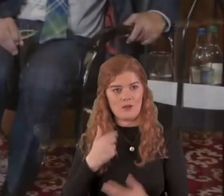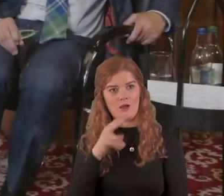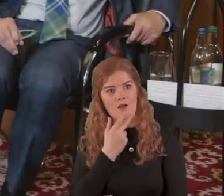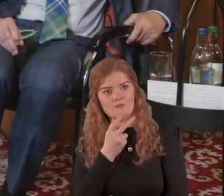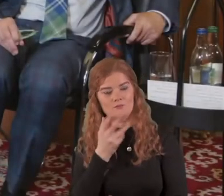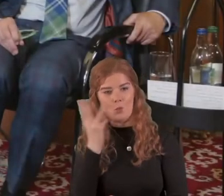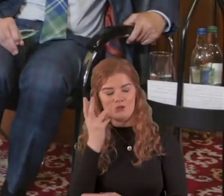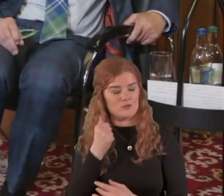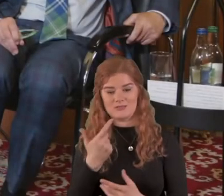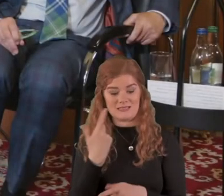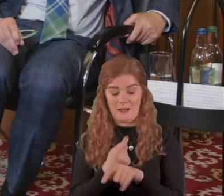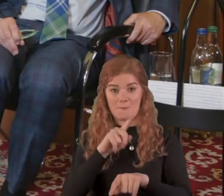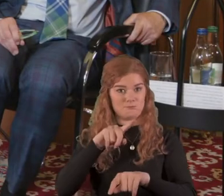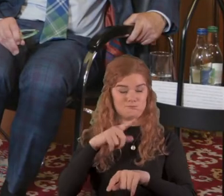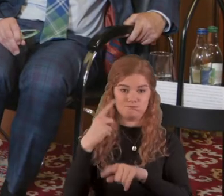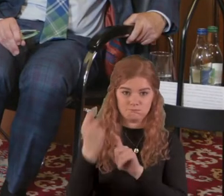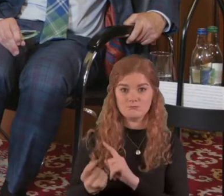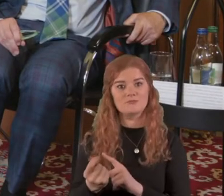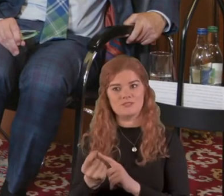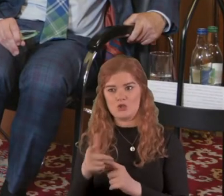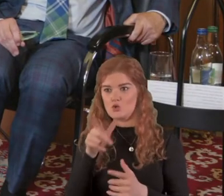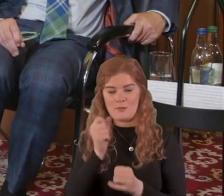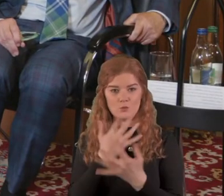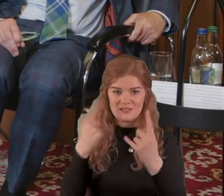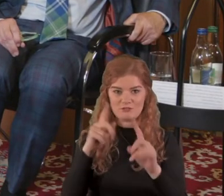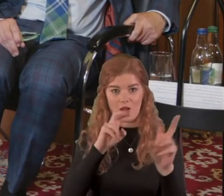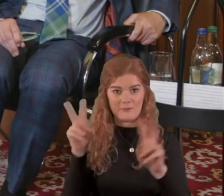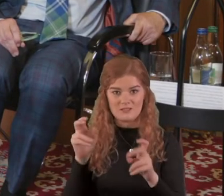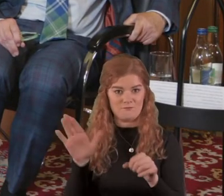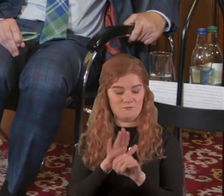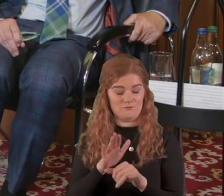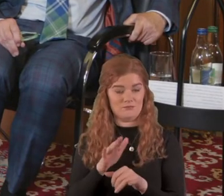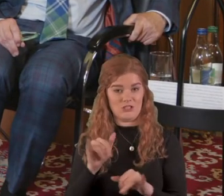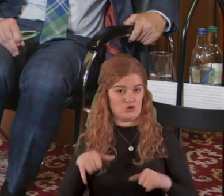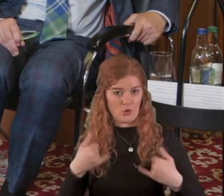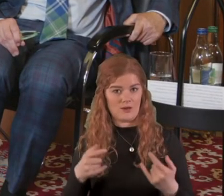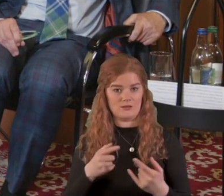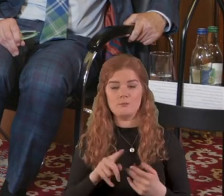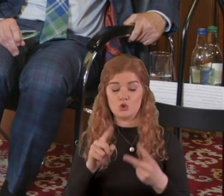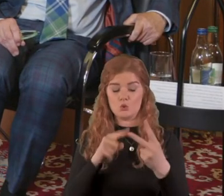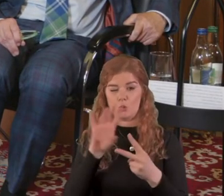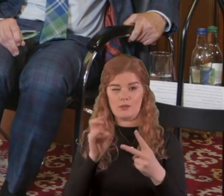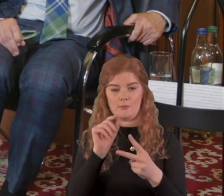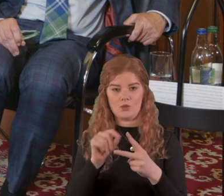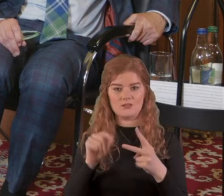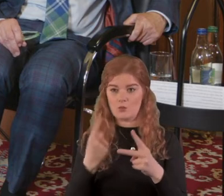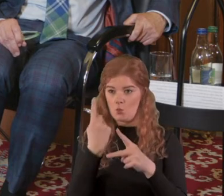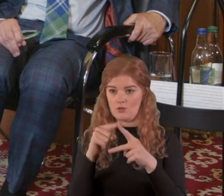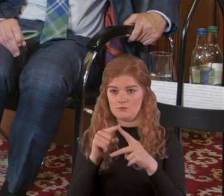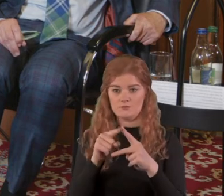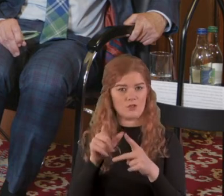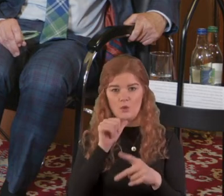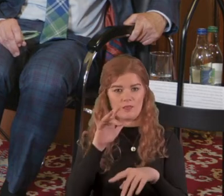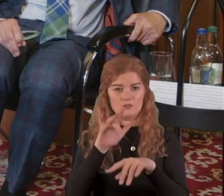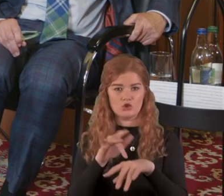covered so much ground, most entertaining and informative. Two quick points. One issue you didn't